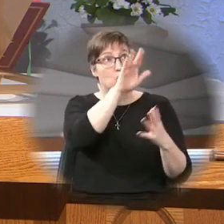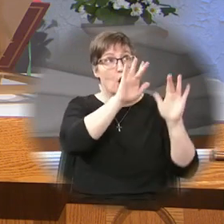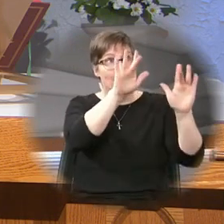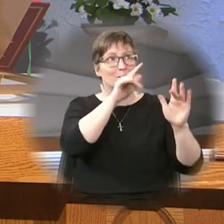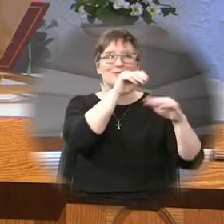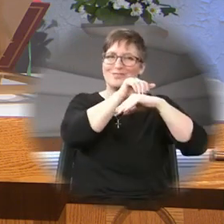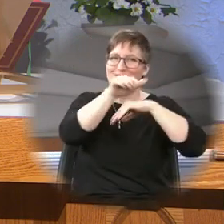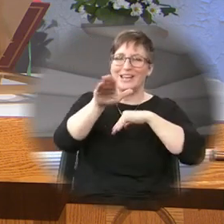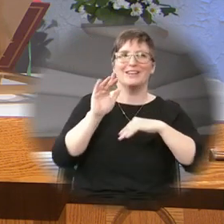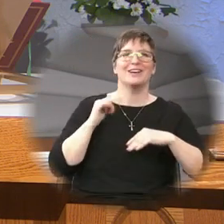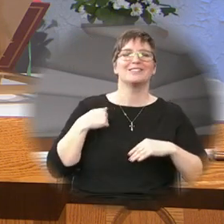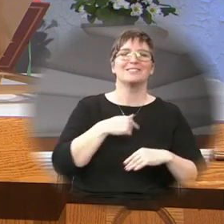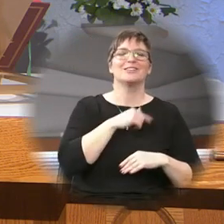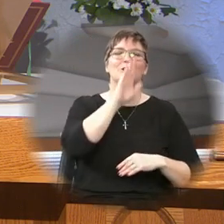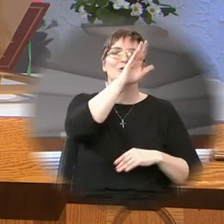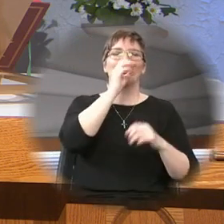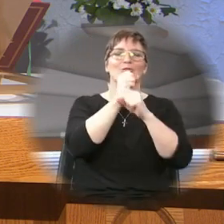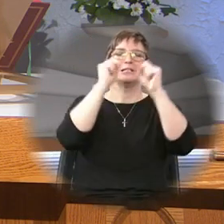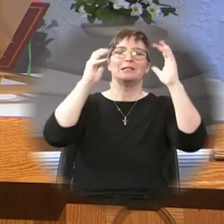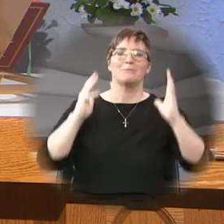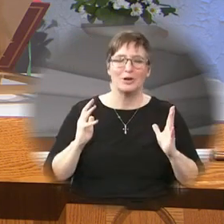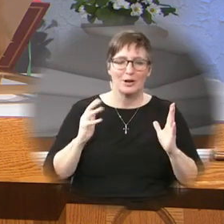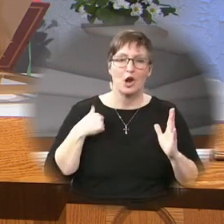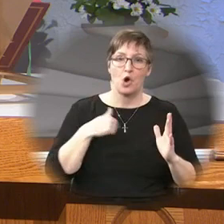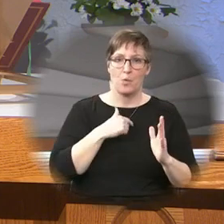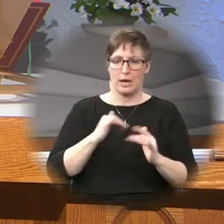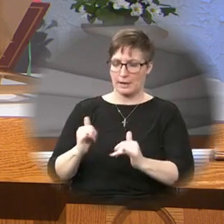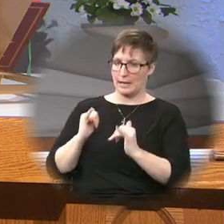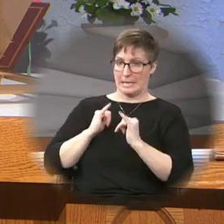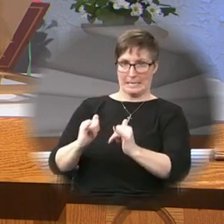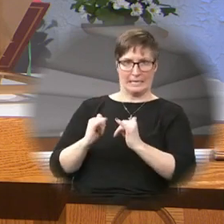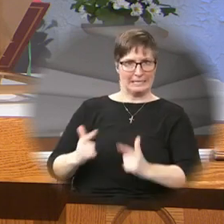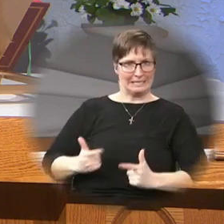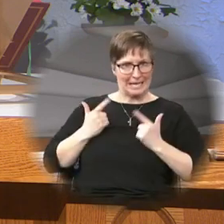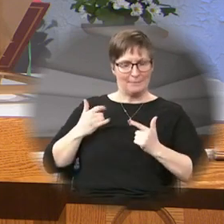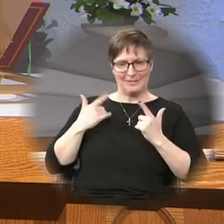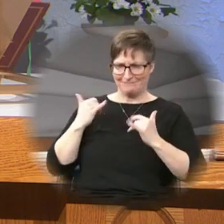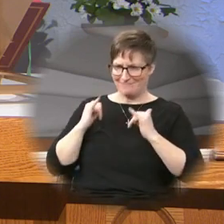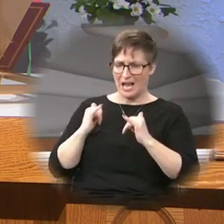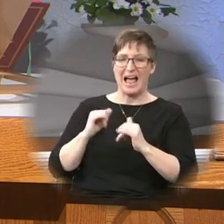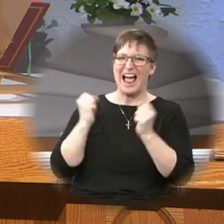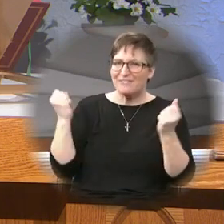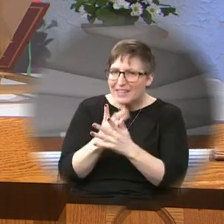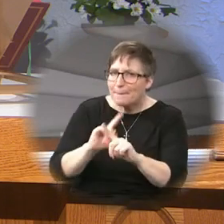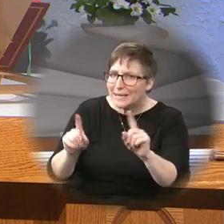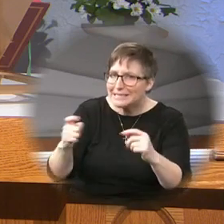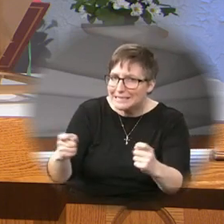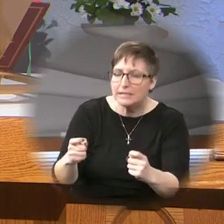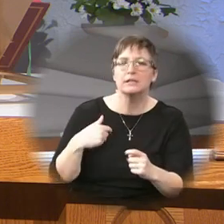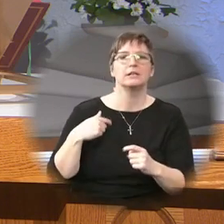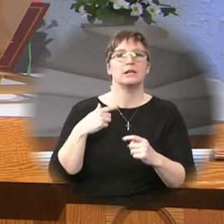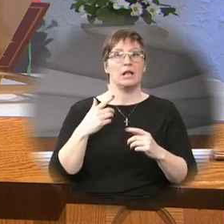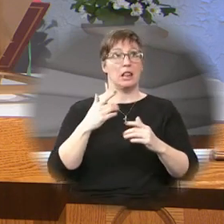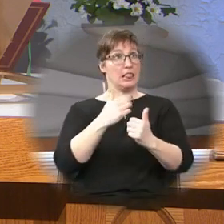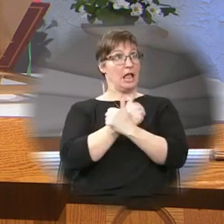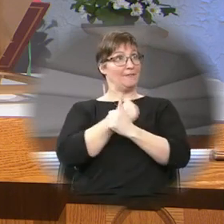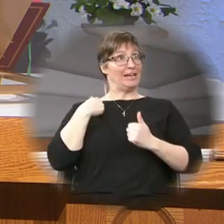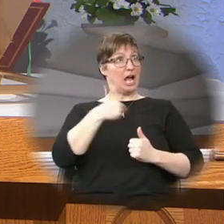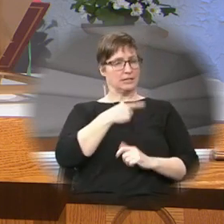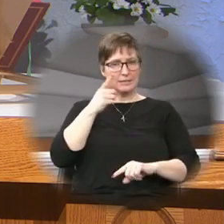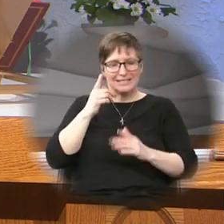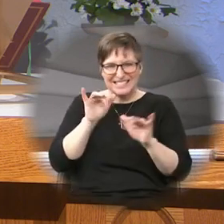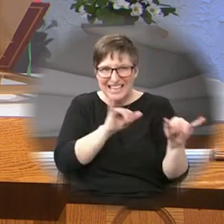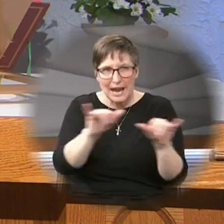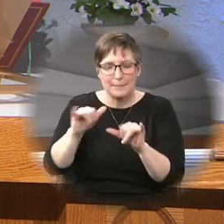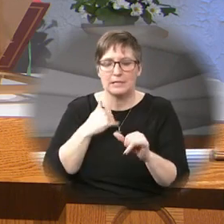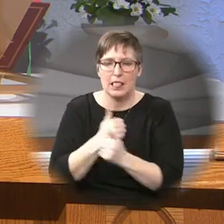sent us the Redeemer to live like us in all things but sin, so that you might love in us what you loved in your Son,